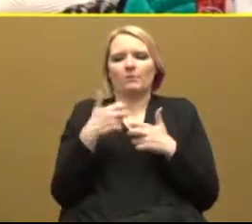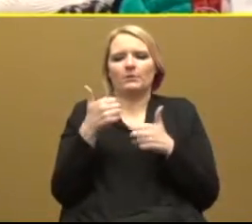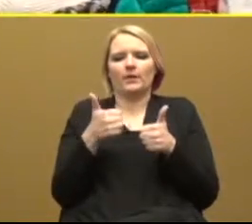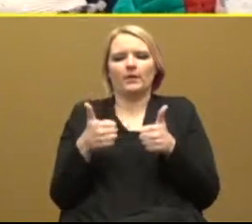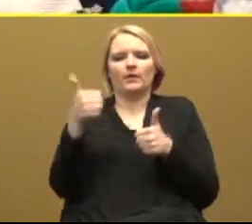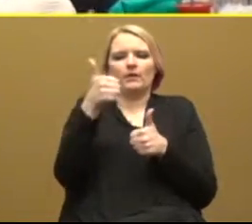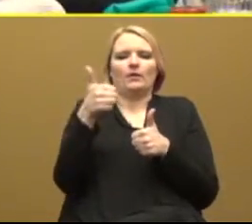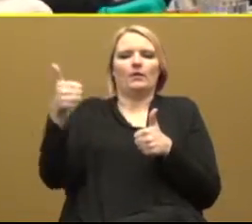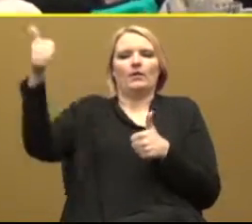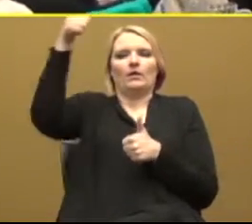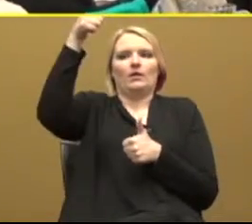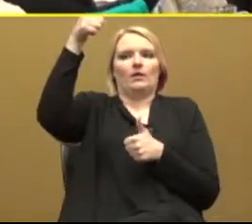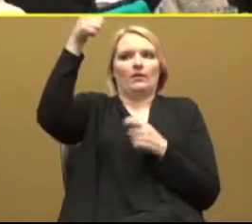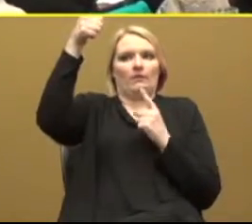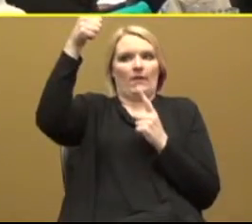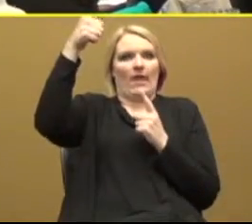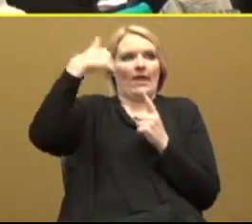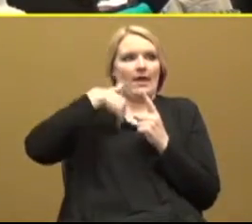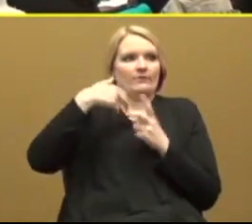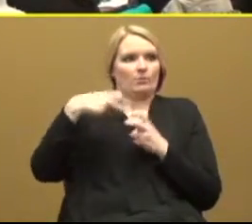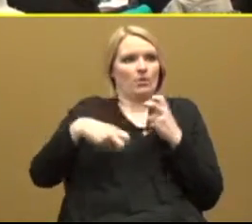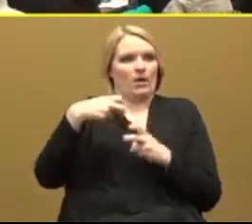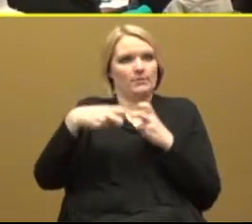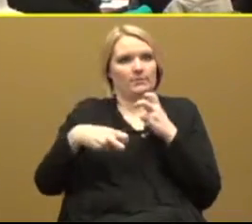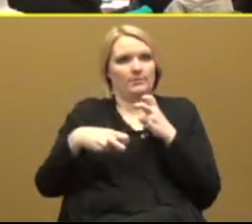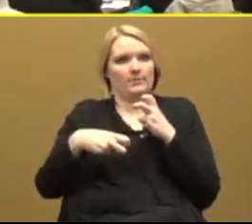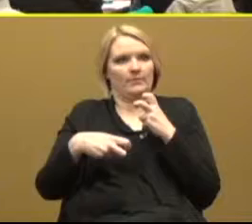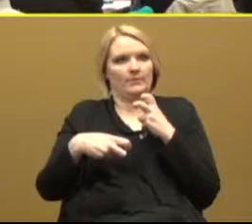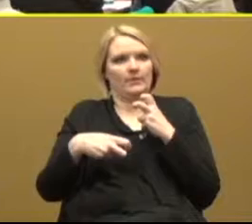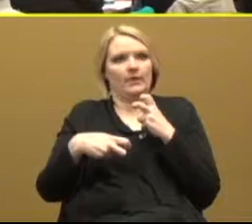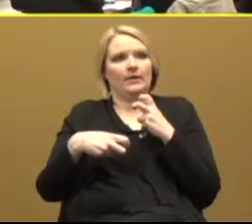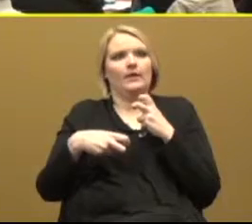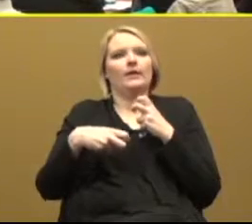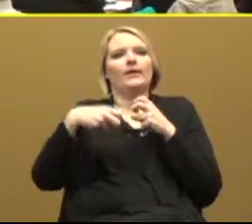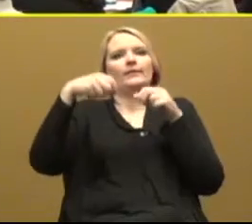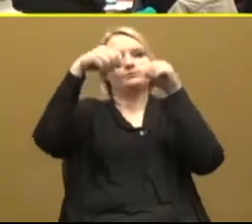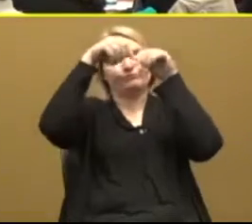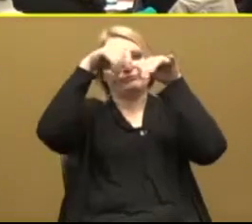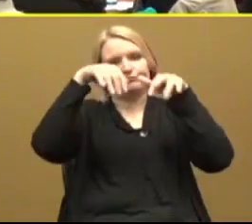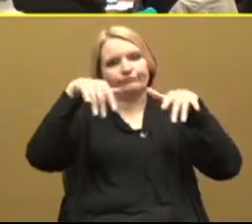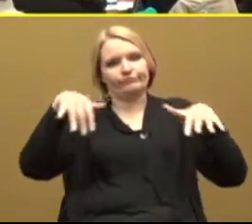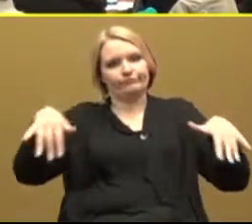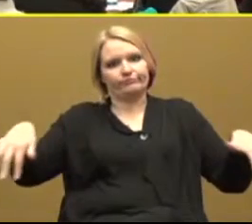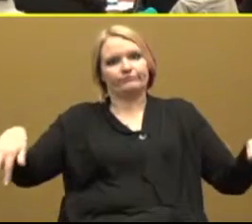somebody that's above them that is like trickling down these.